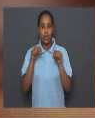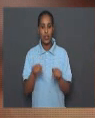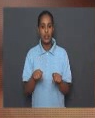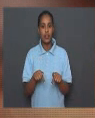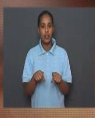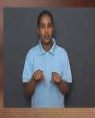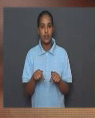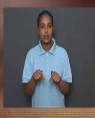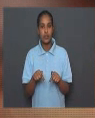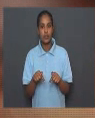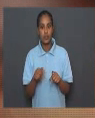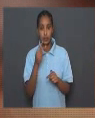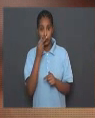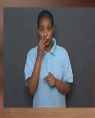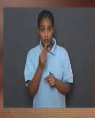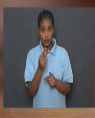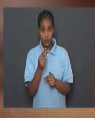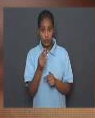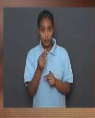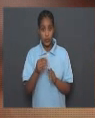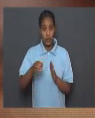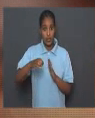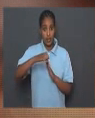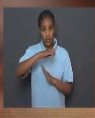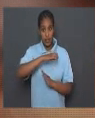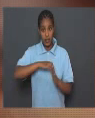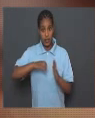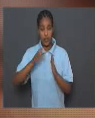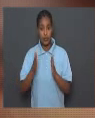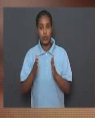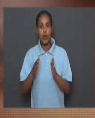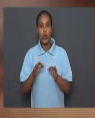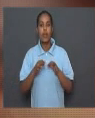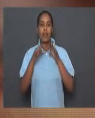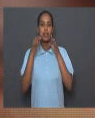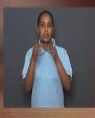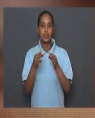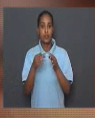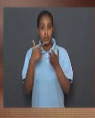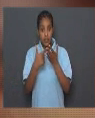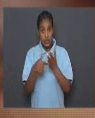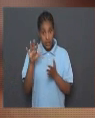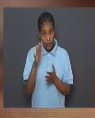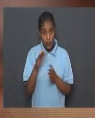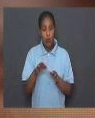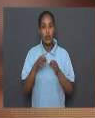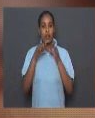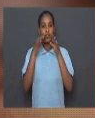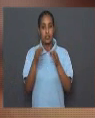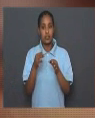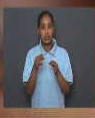Today, we are going to look at electrolytic conductors. This type of